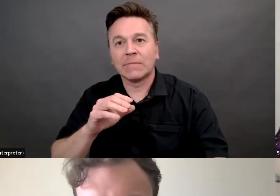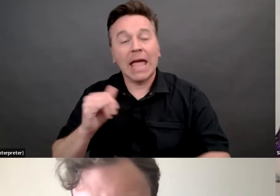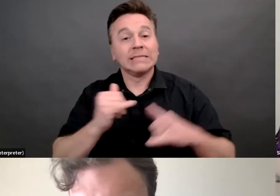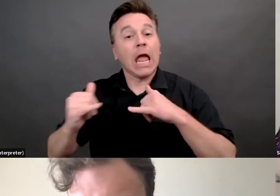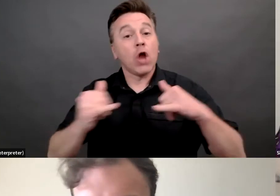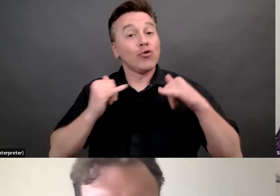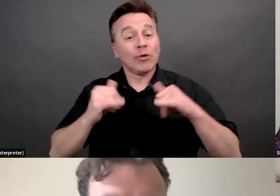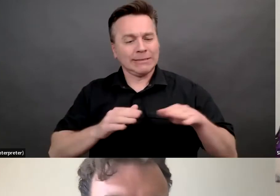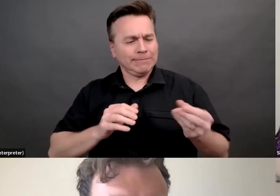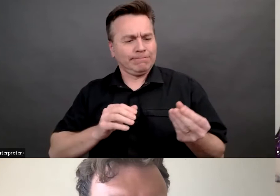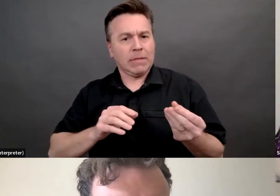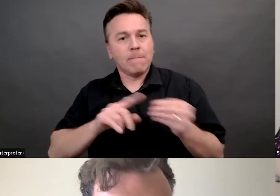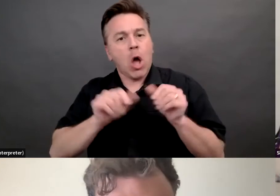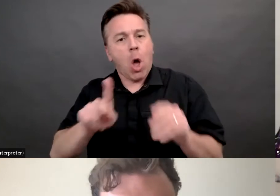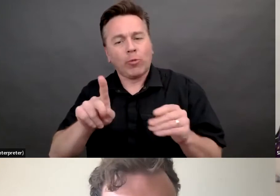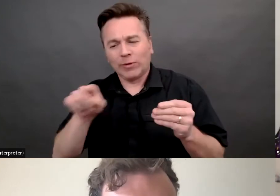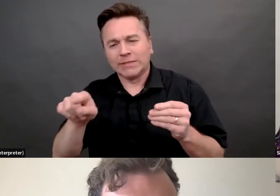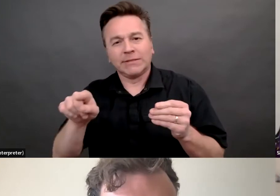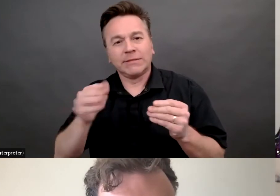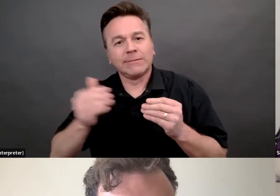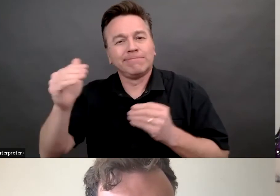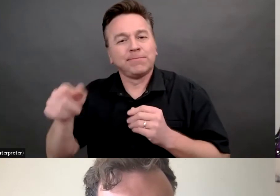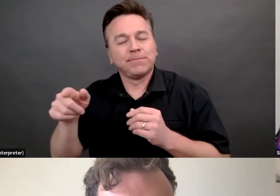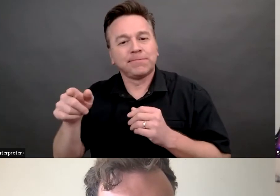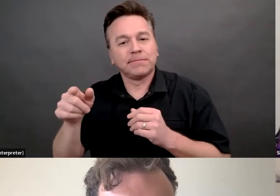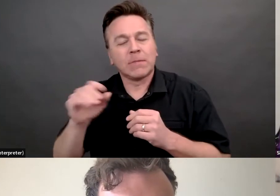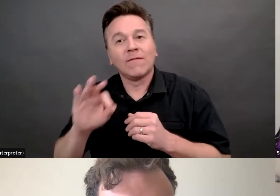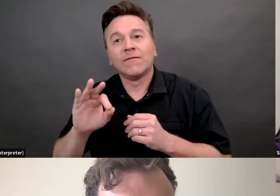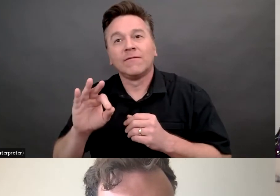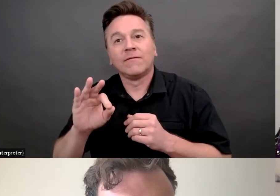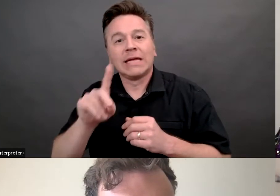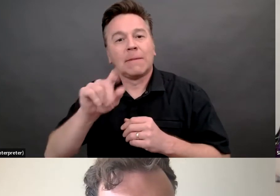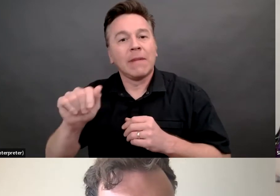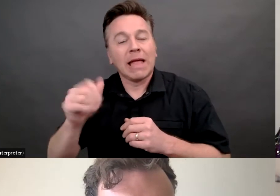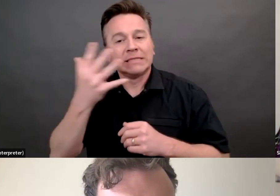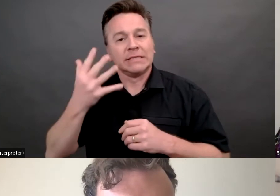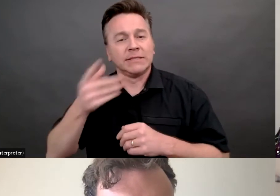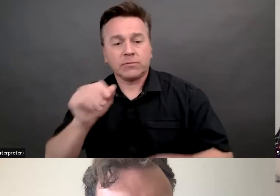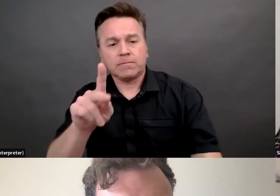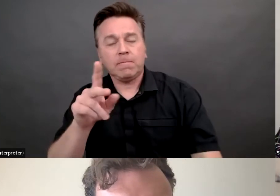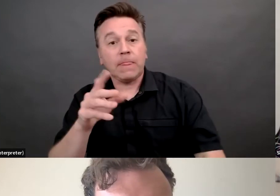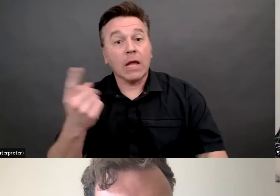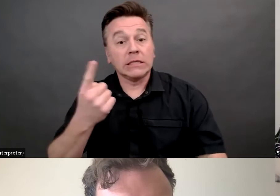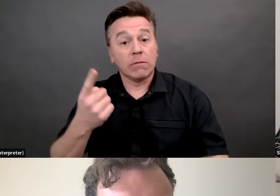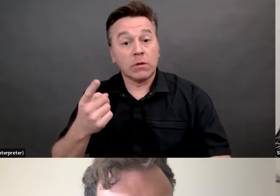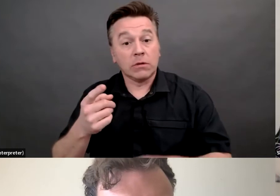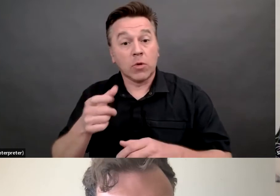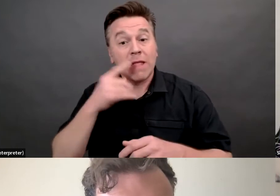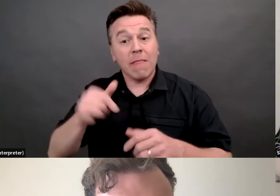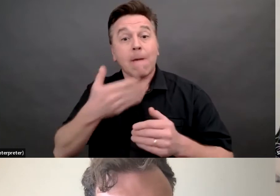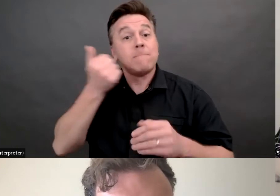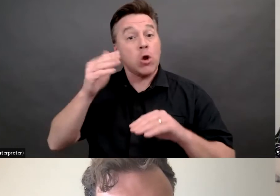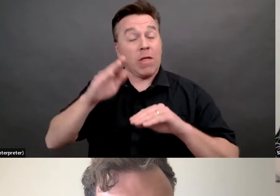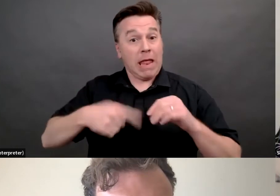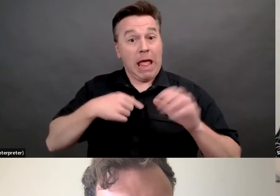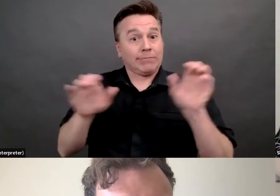standards, but the opportunities of disability aesthetics. So someone who says it much more eloquently